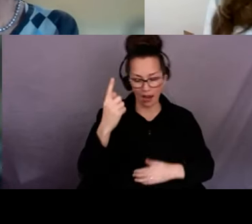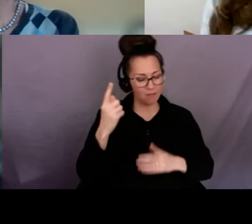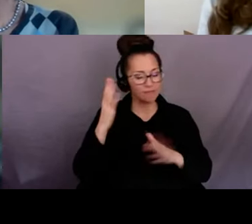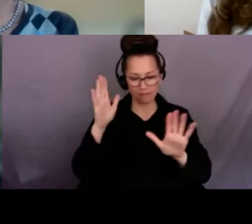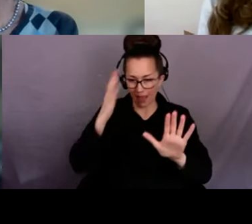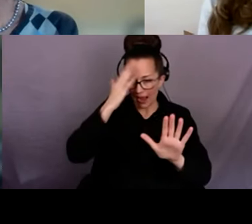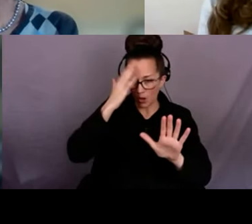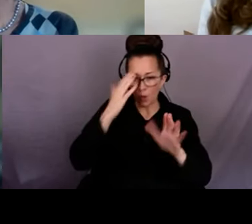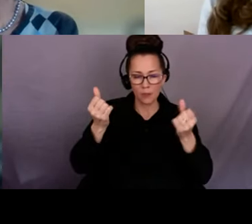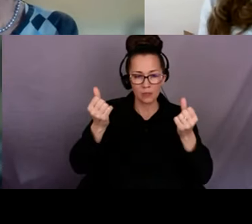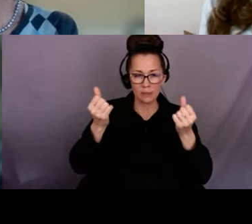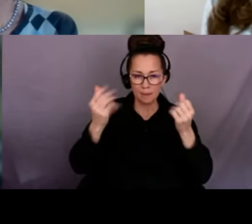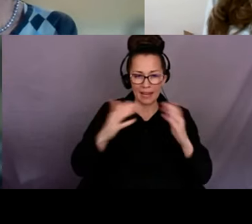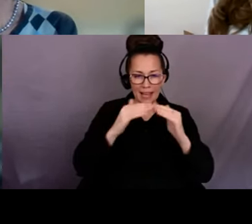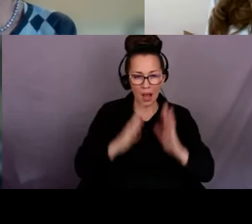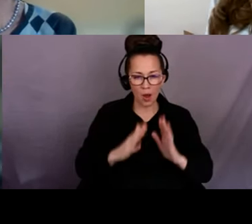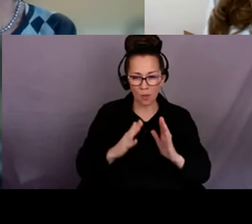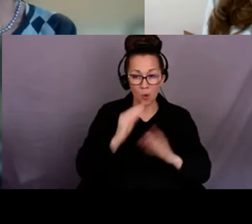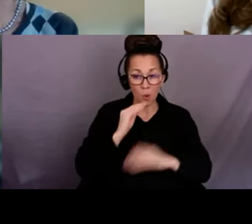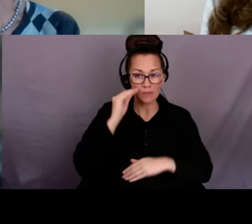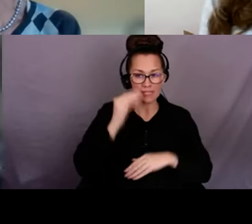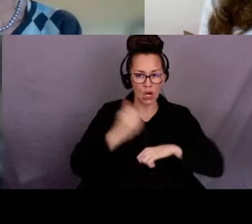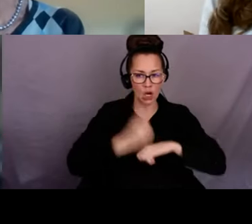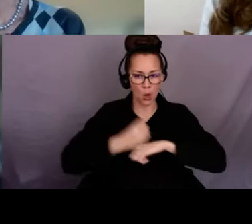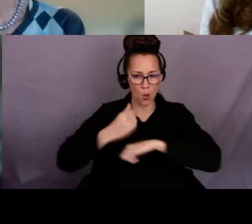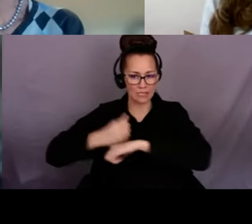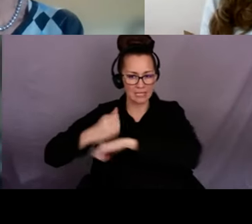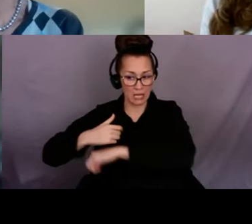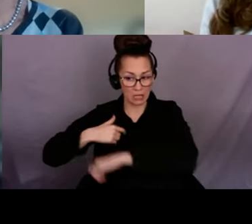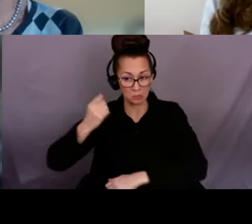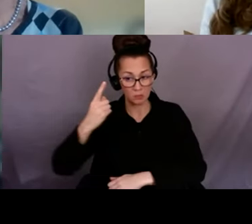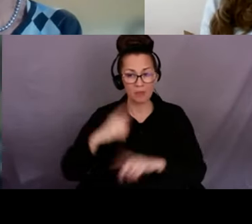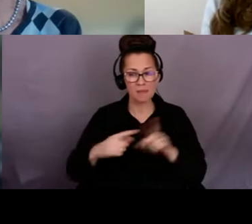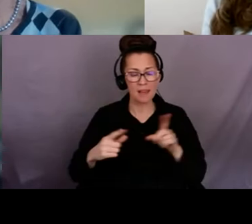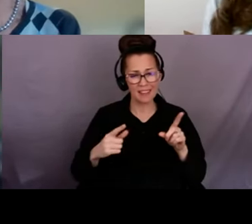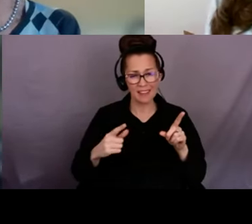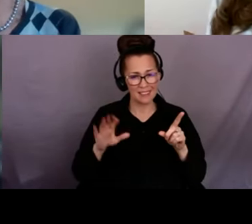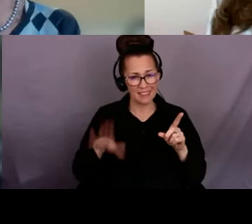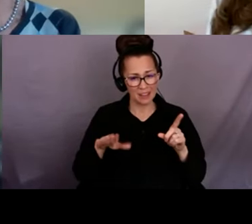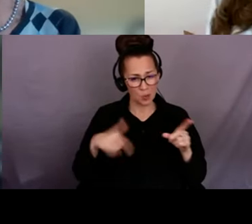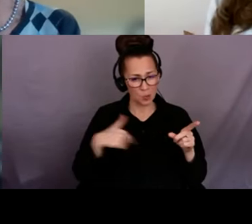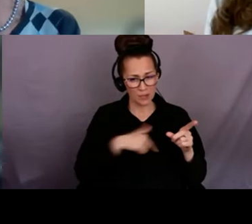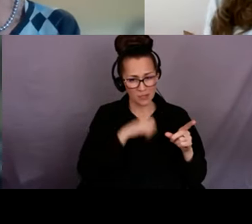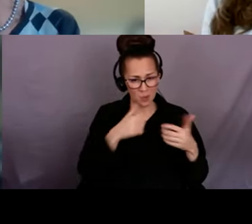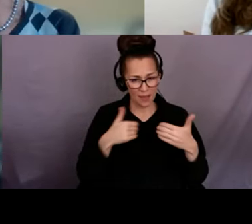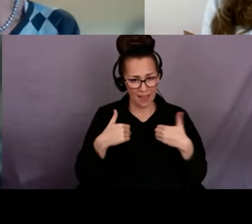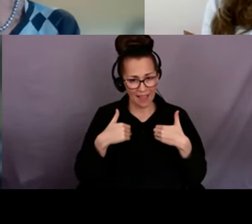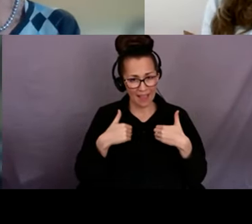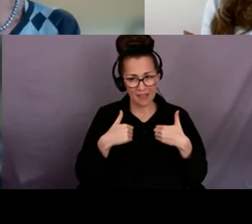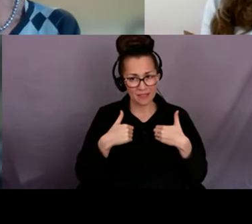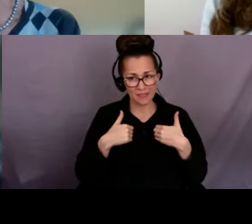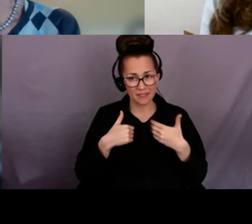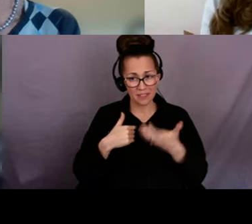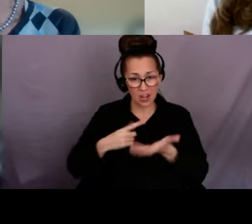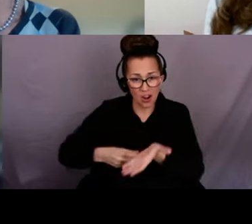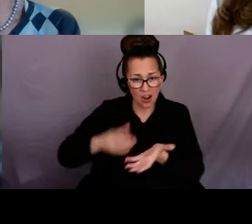as there is such a lack of staff, but not even having the